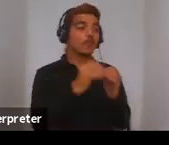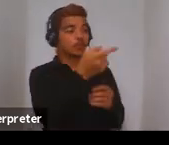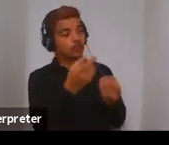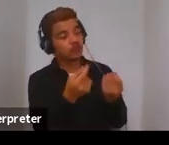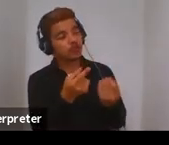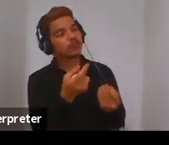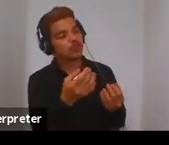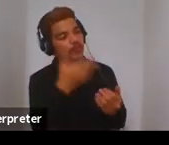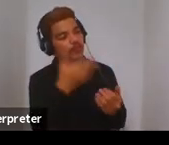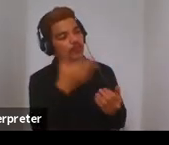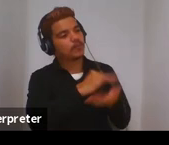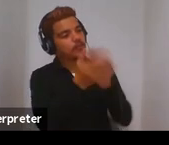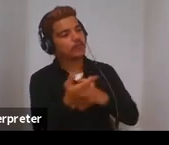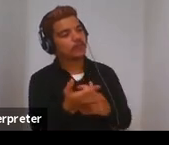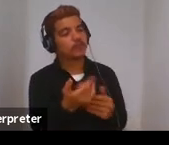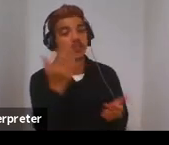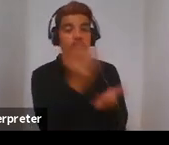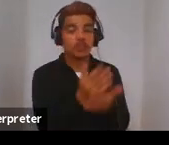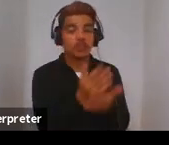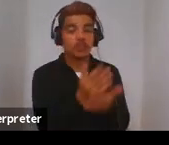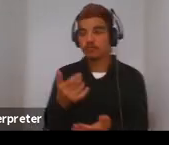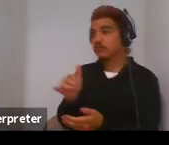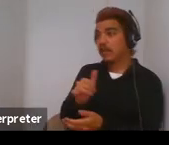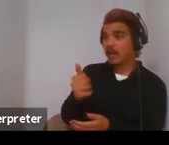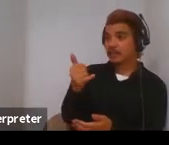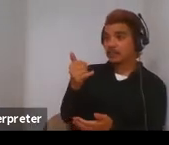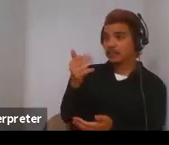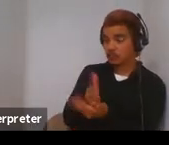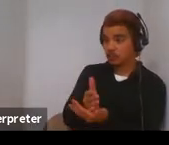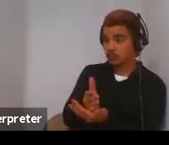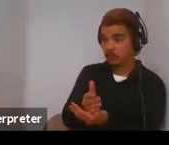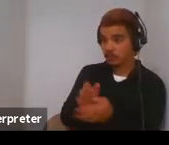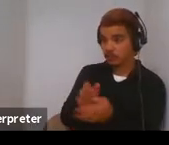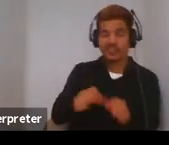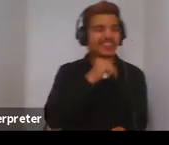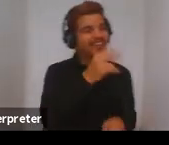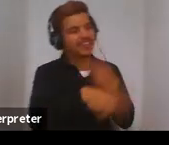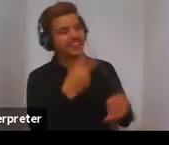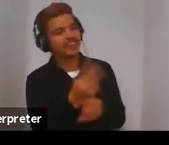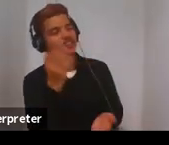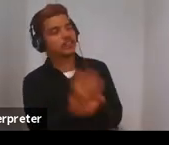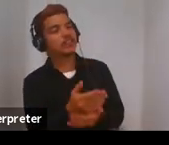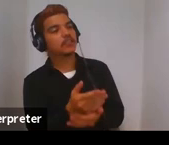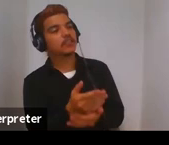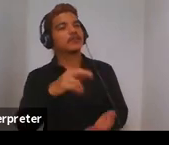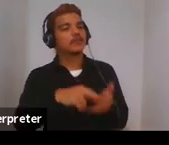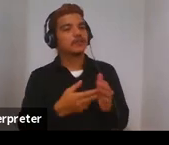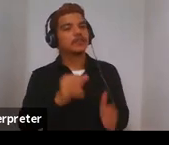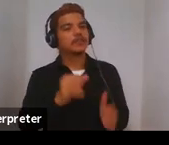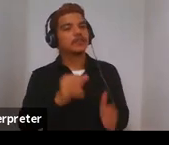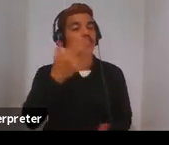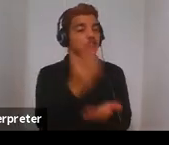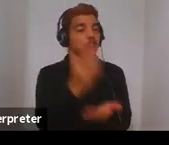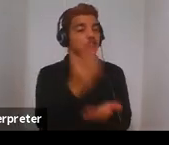active listening is to stop. Like at a stop street? Not that kind of stop. It stands for stop, breathe,